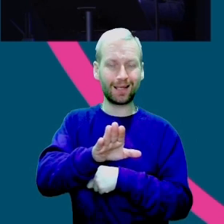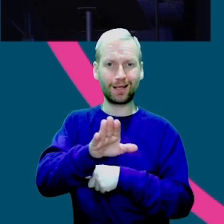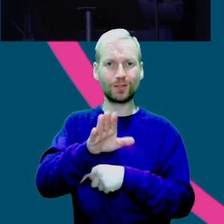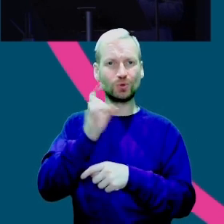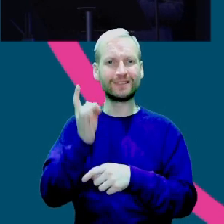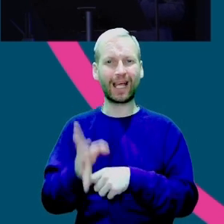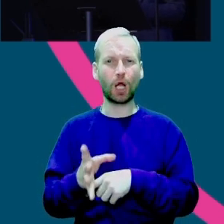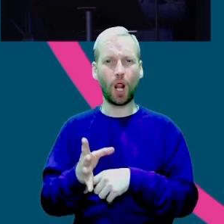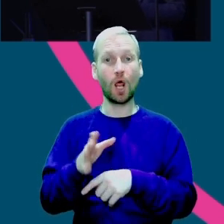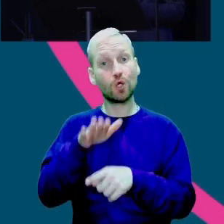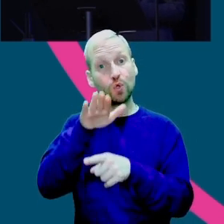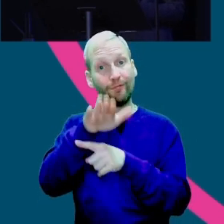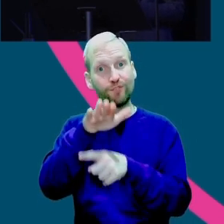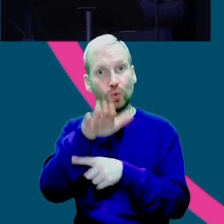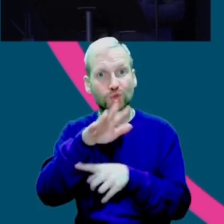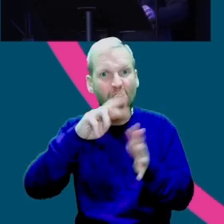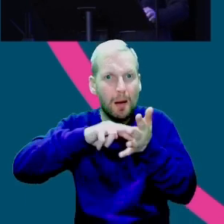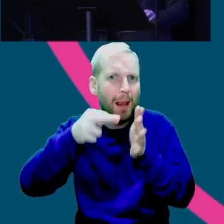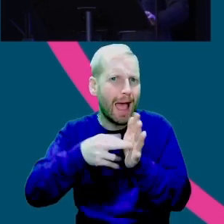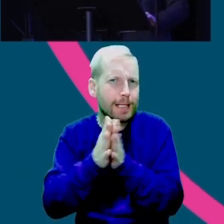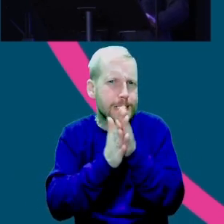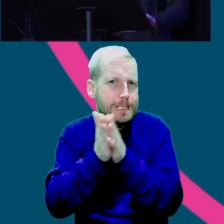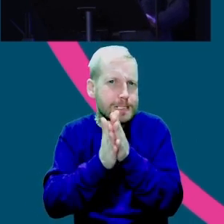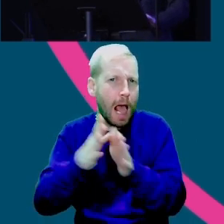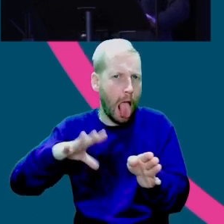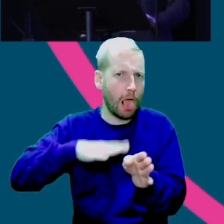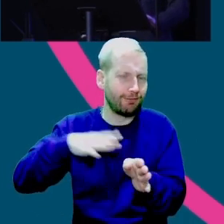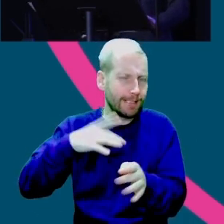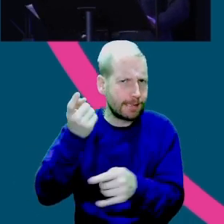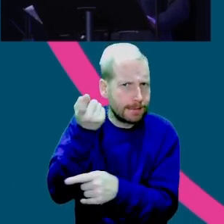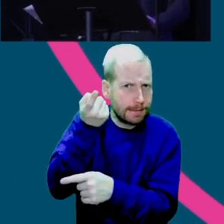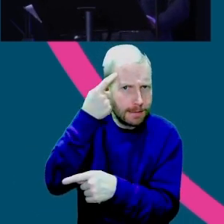have future-proofed it from that point of view as well.